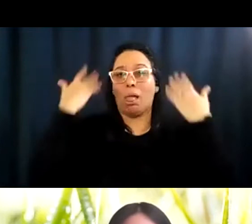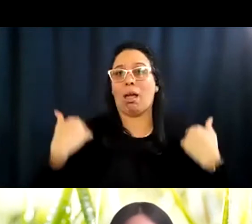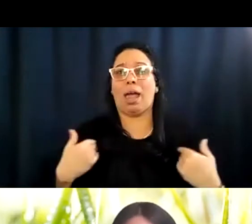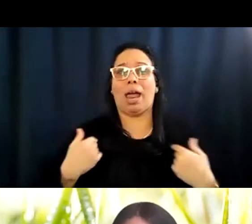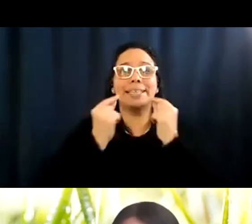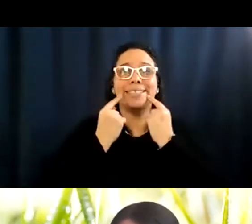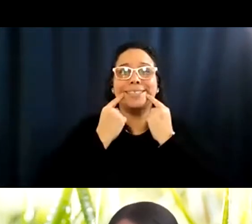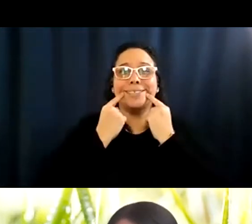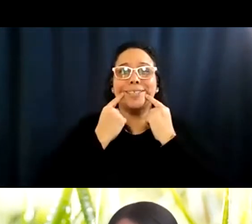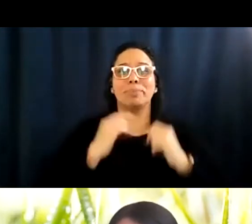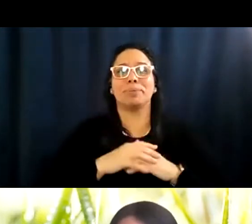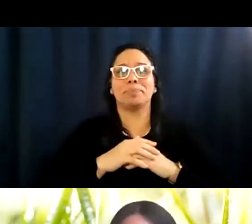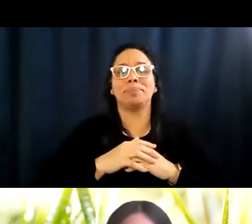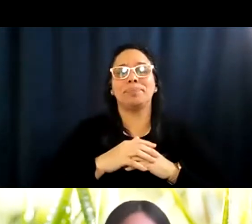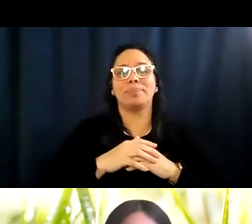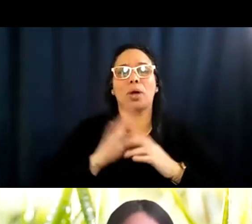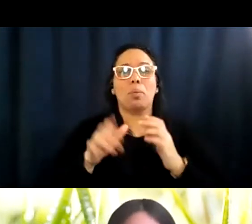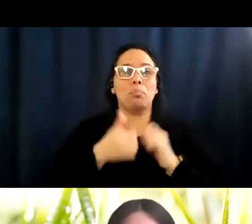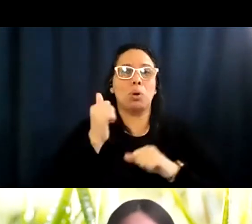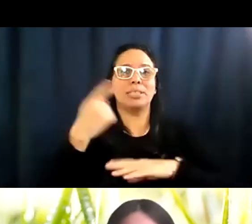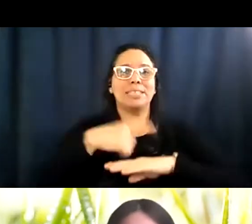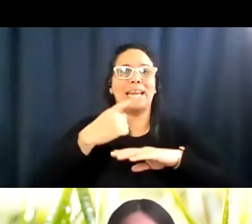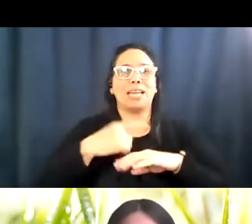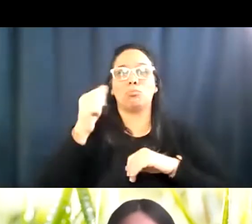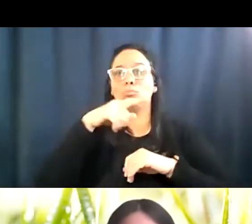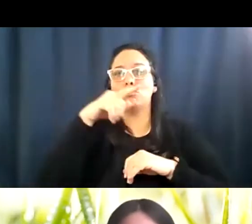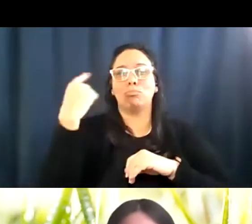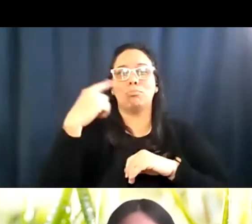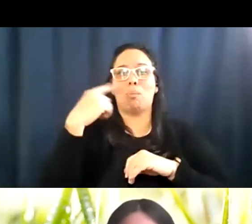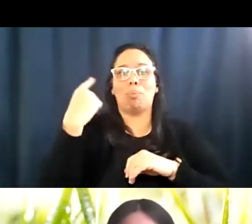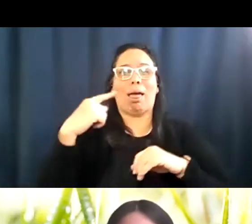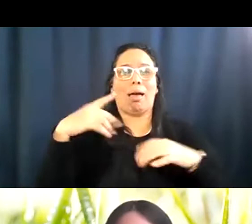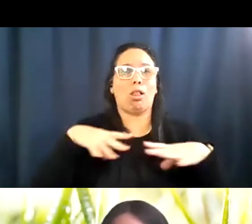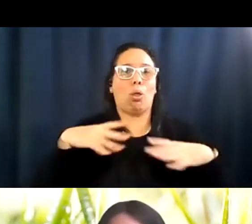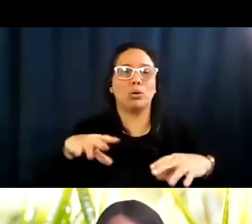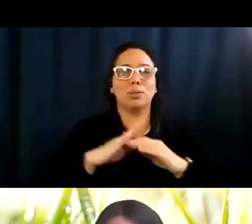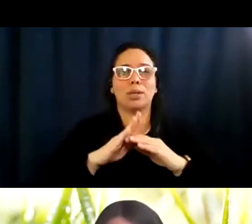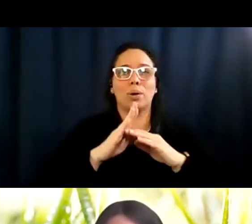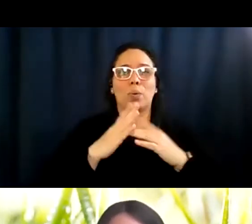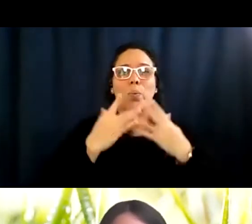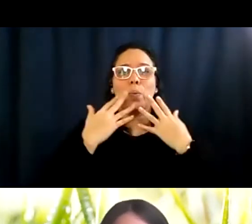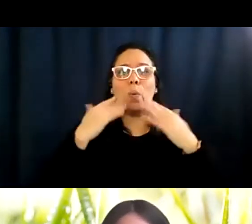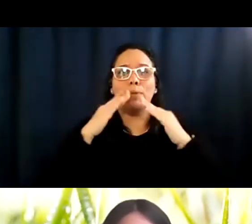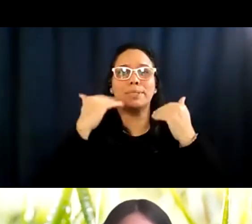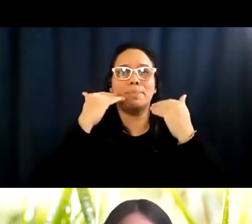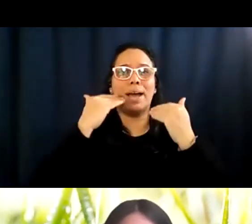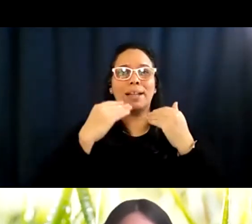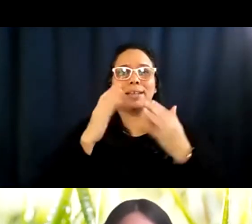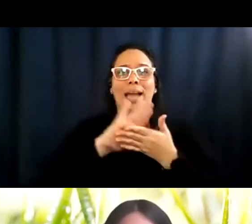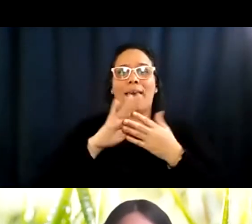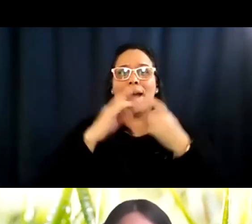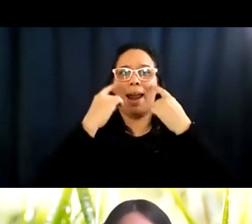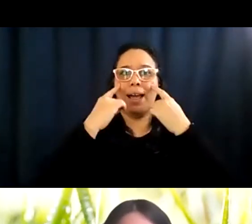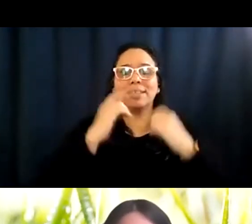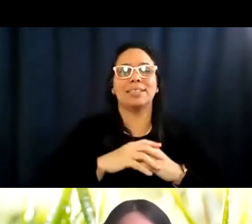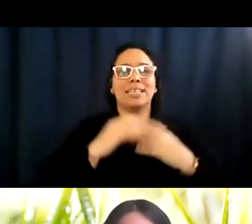appear sporadically. Most days, she's rocking all black clothes from head to toe with a warm smile and kind eyes to greet folks. Today, Janica is wearing a black Cal